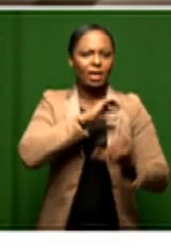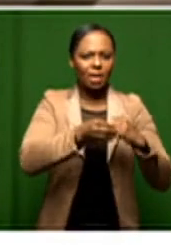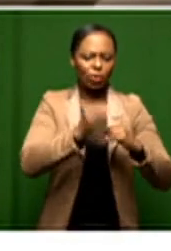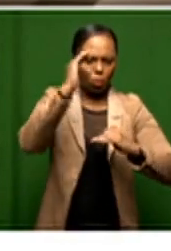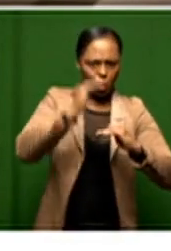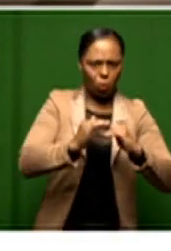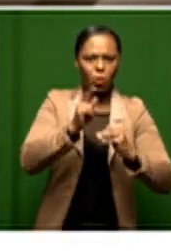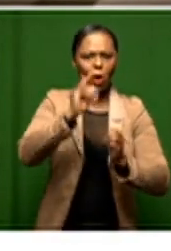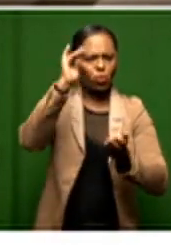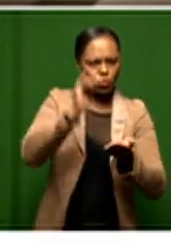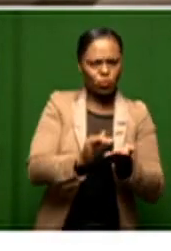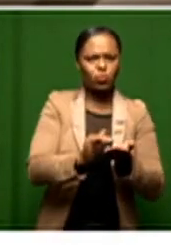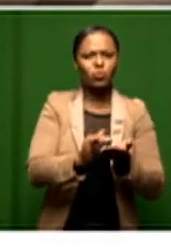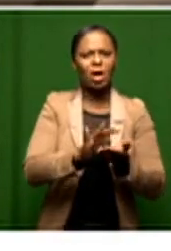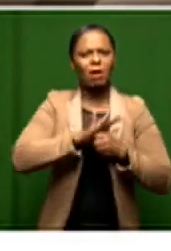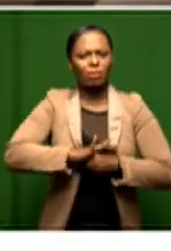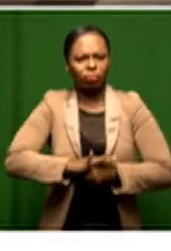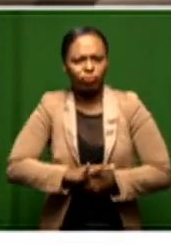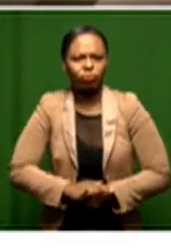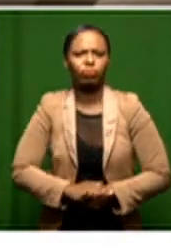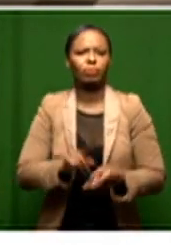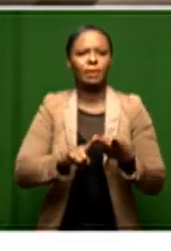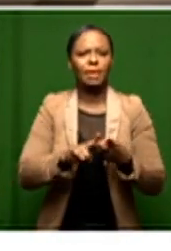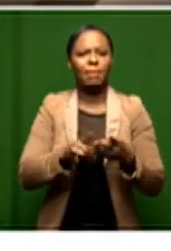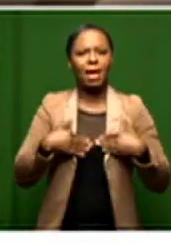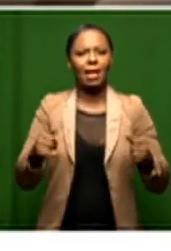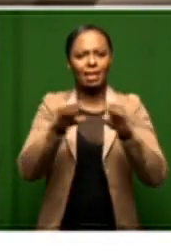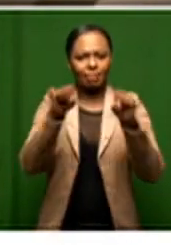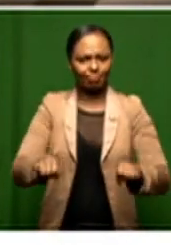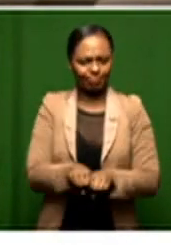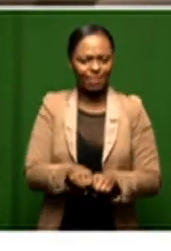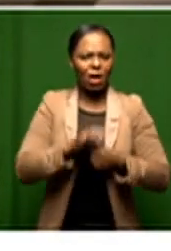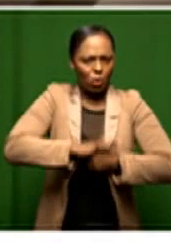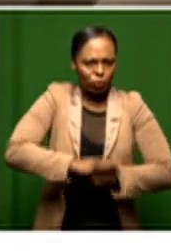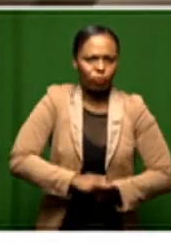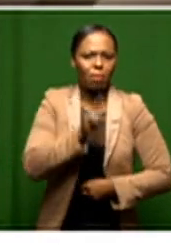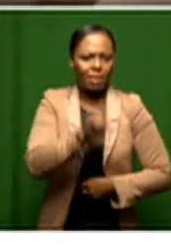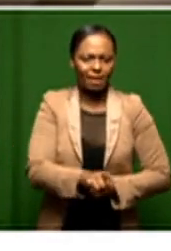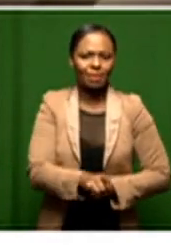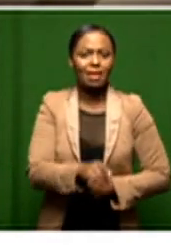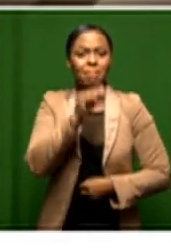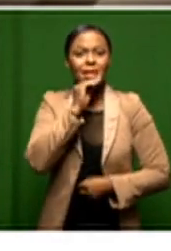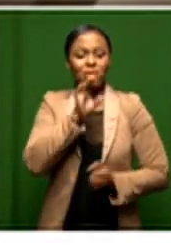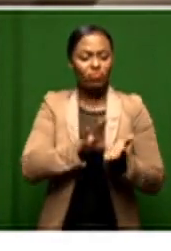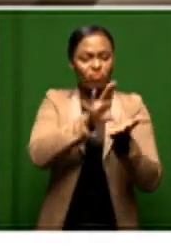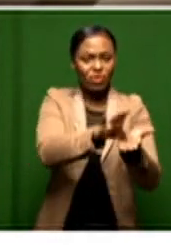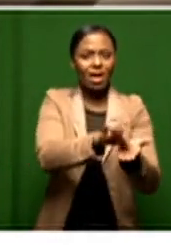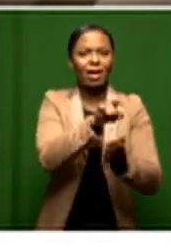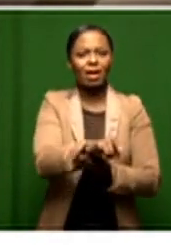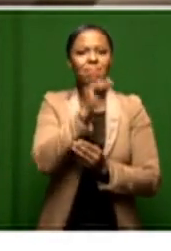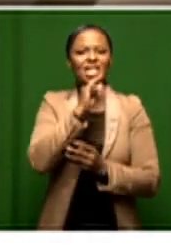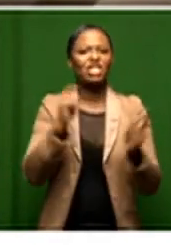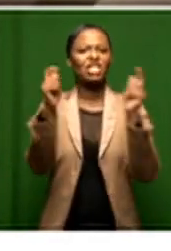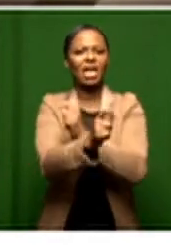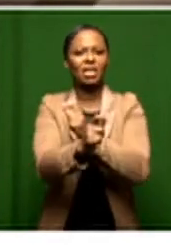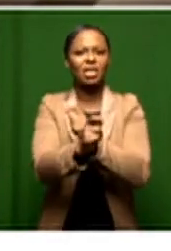seeing, and reduce the pressure on the entire healthcare system. So this funding initiative should not be construed to be any